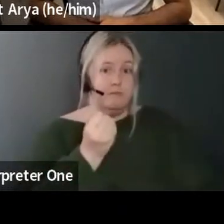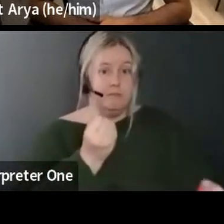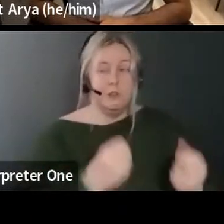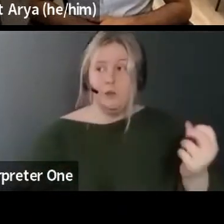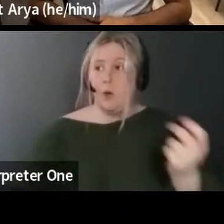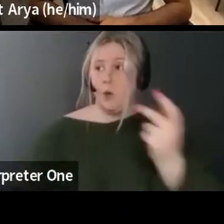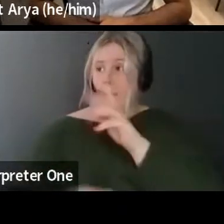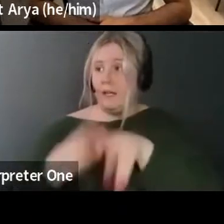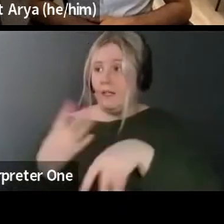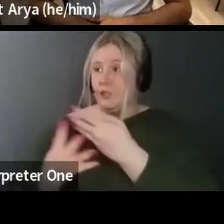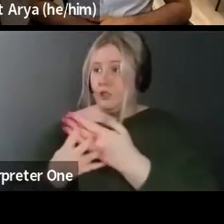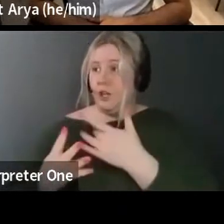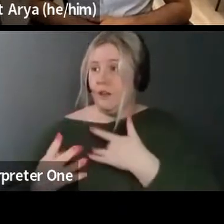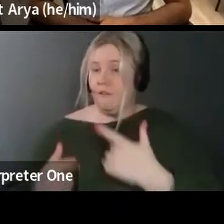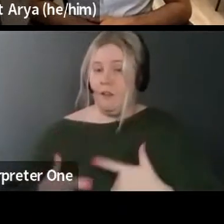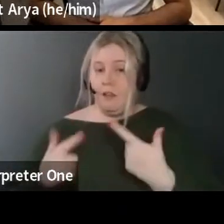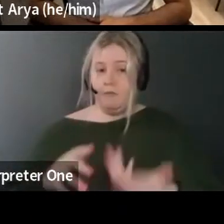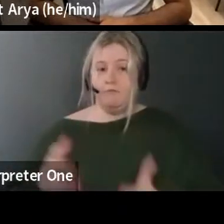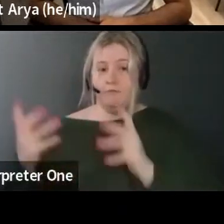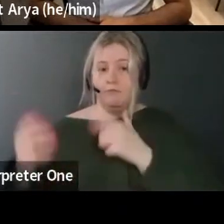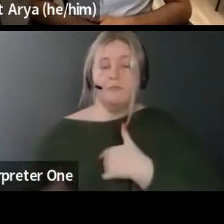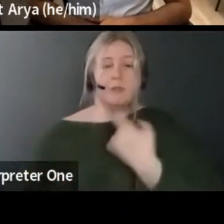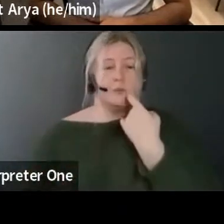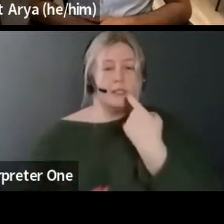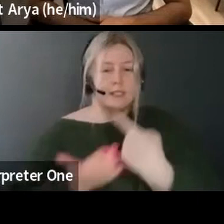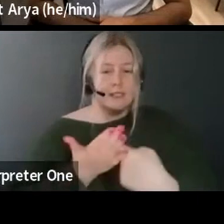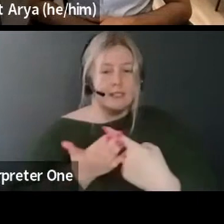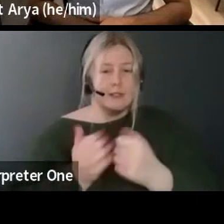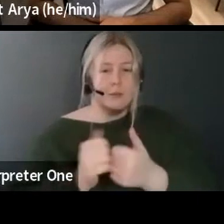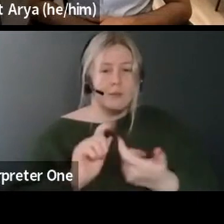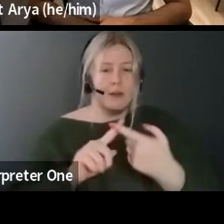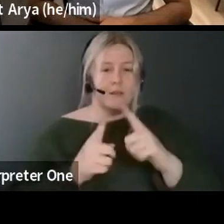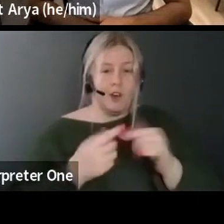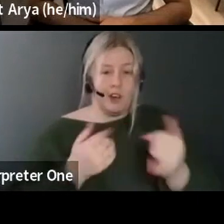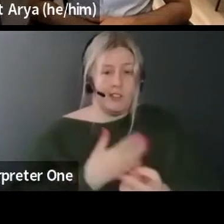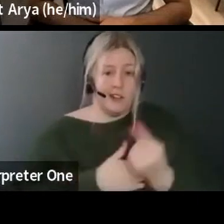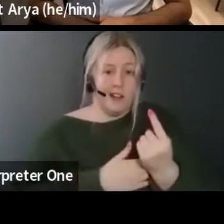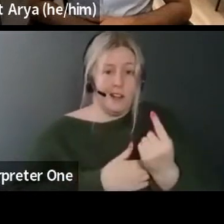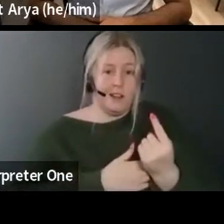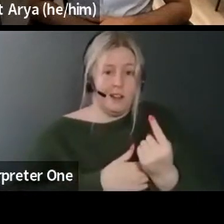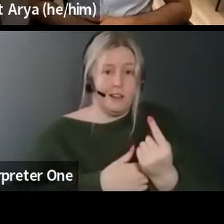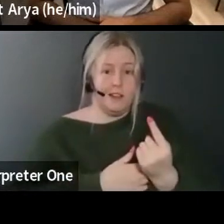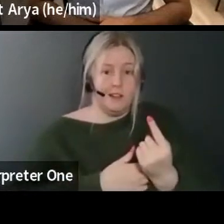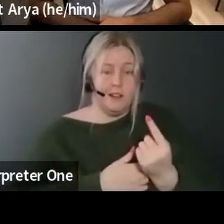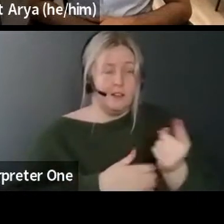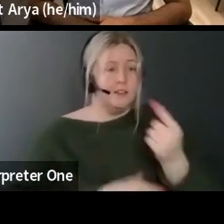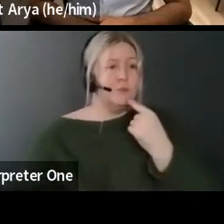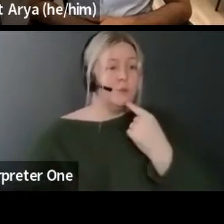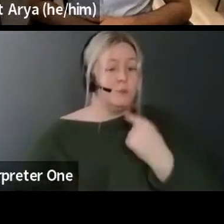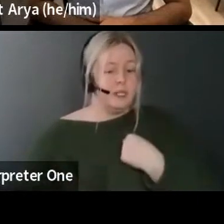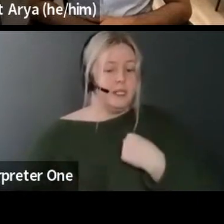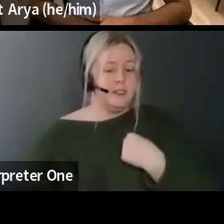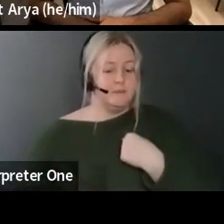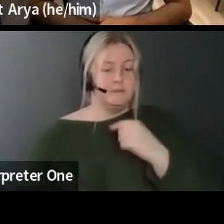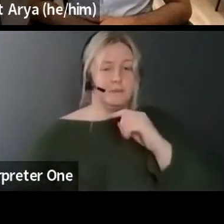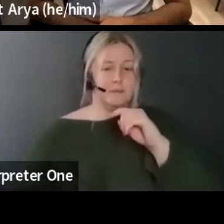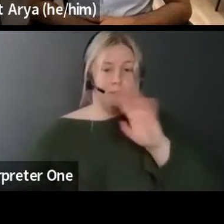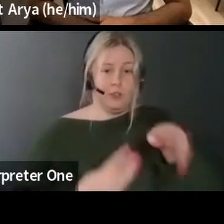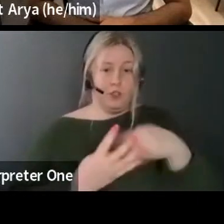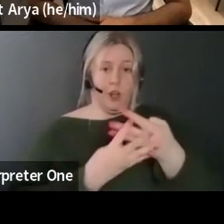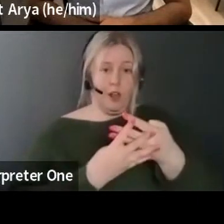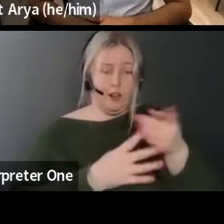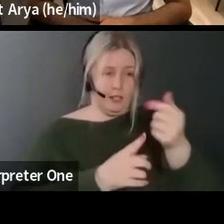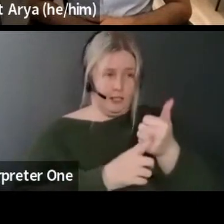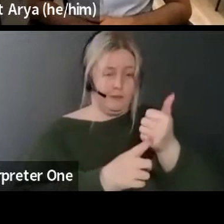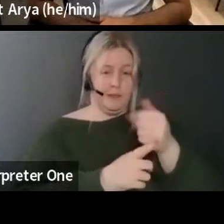your life. I was just talking to my friend earlier today, and he told me that jail, he's a